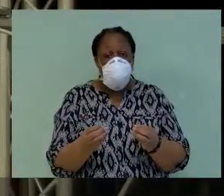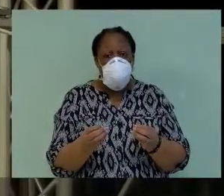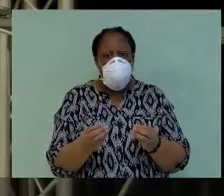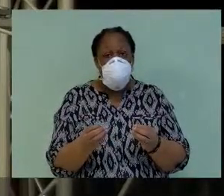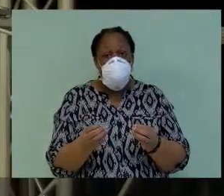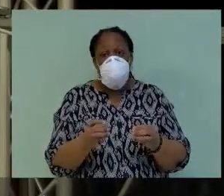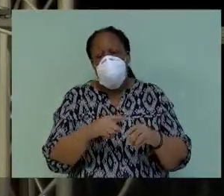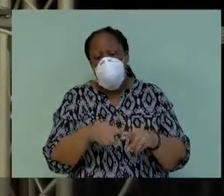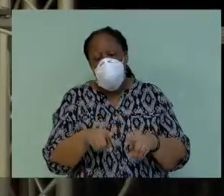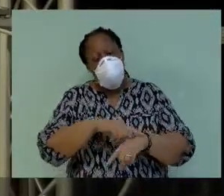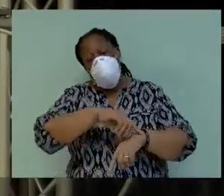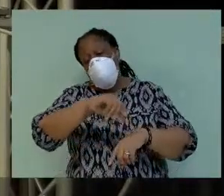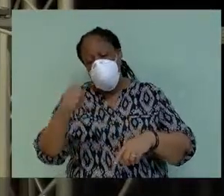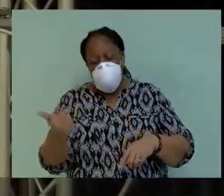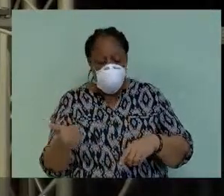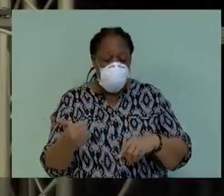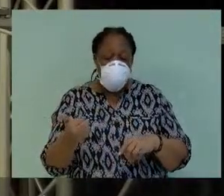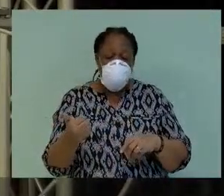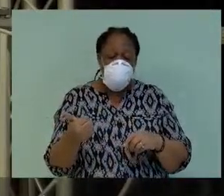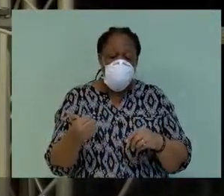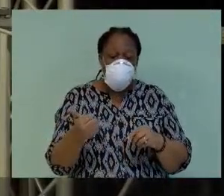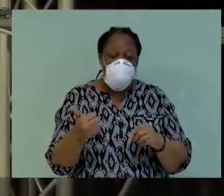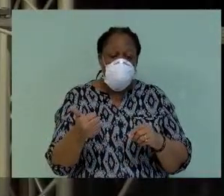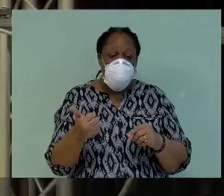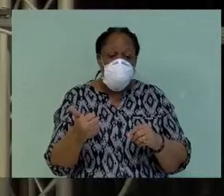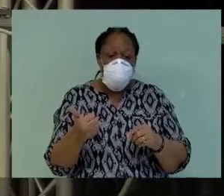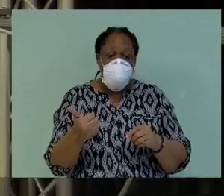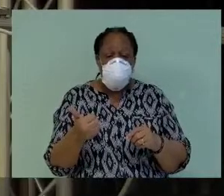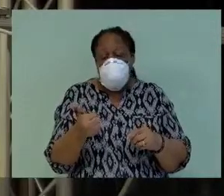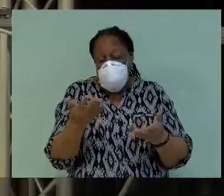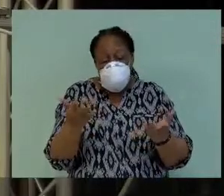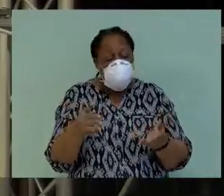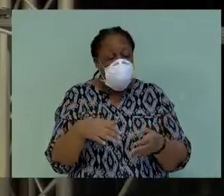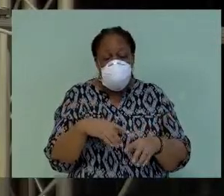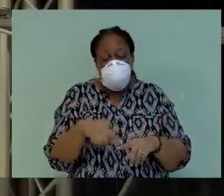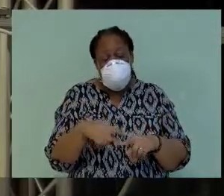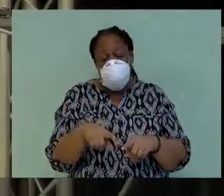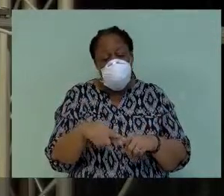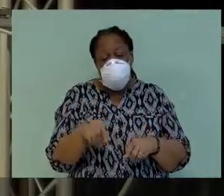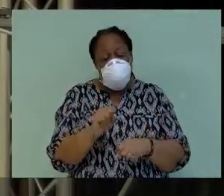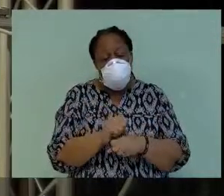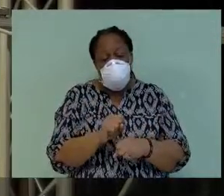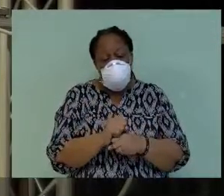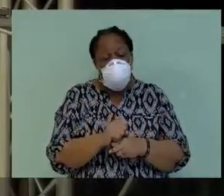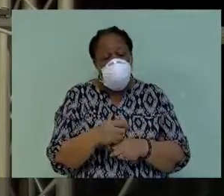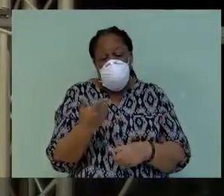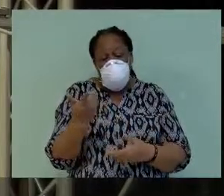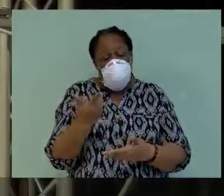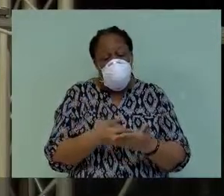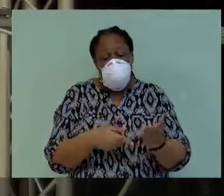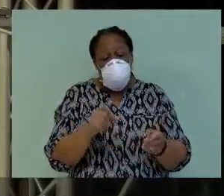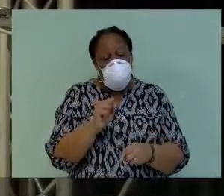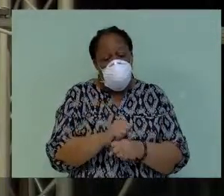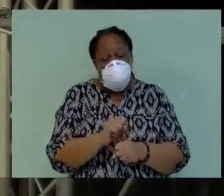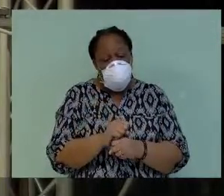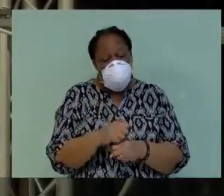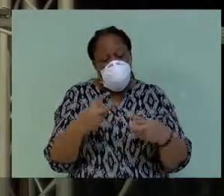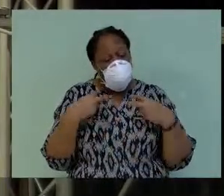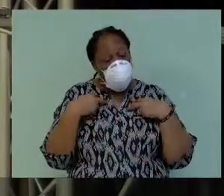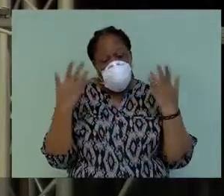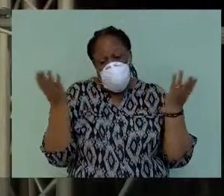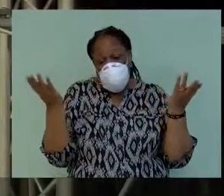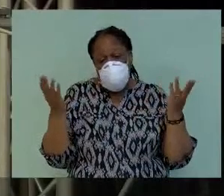office, and so you may not work from home. It depends, as I say, depending on the nature of your work,